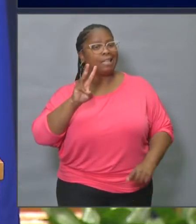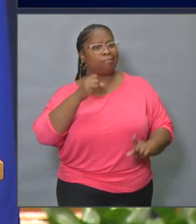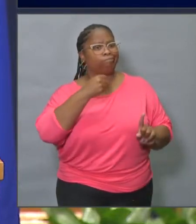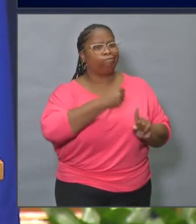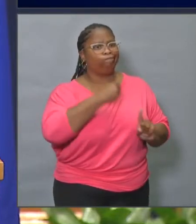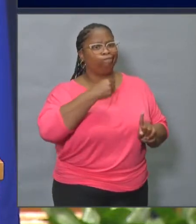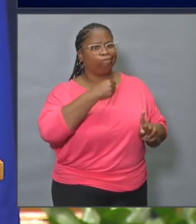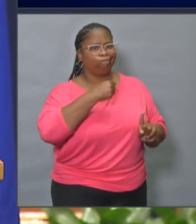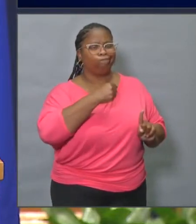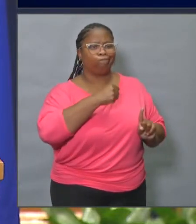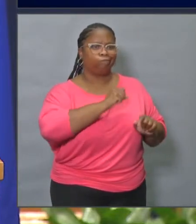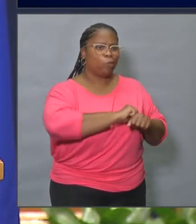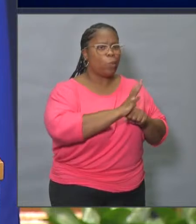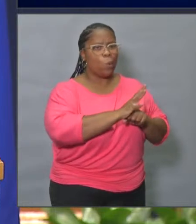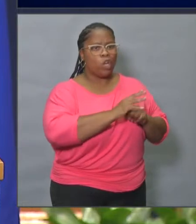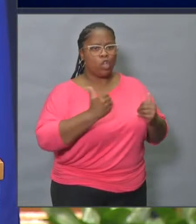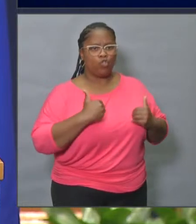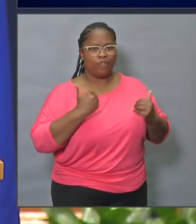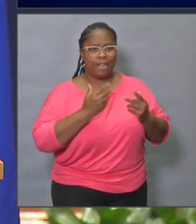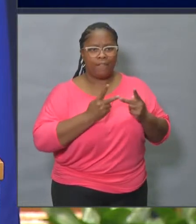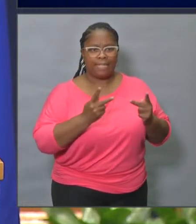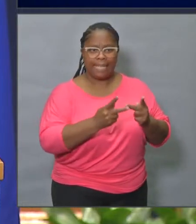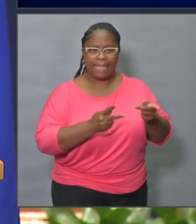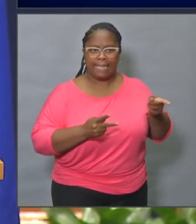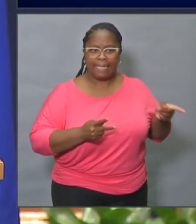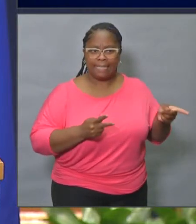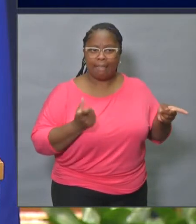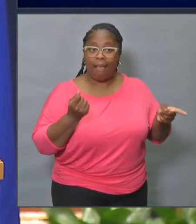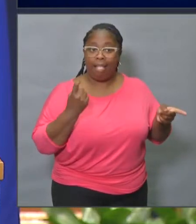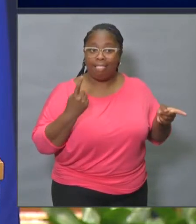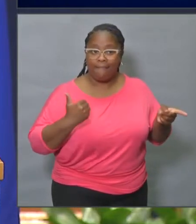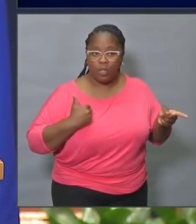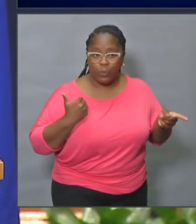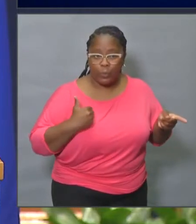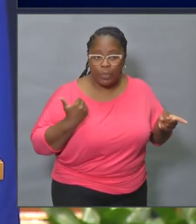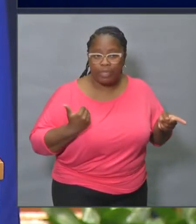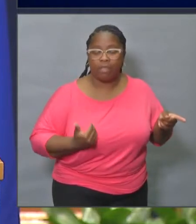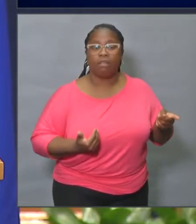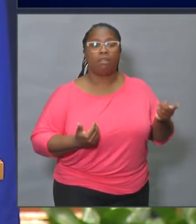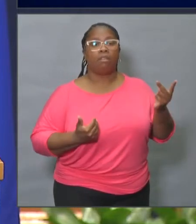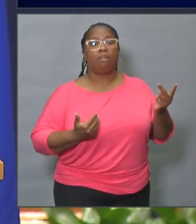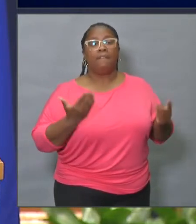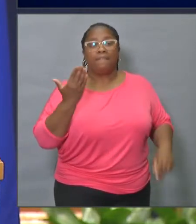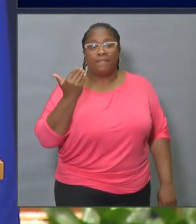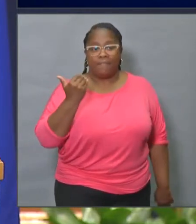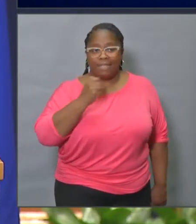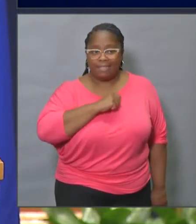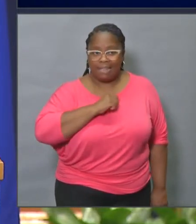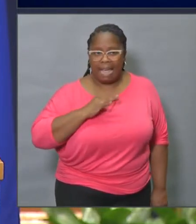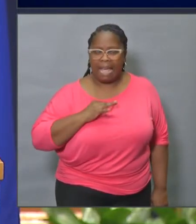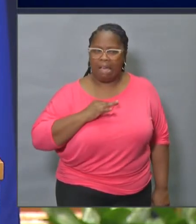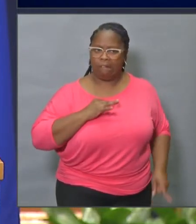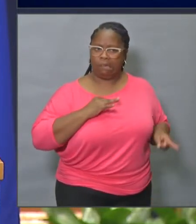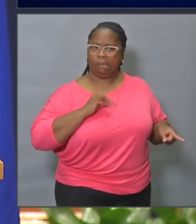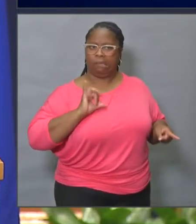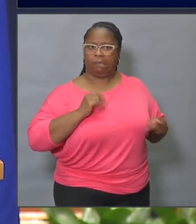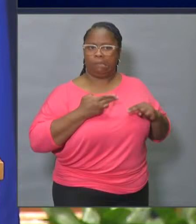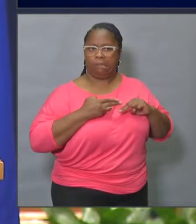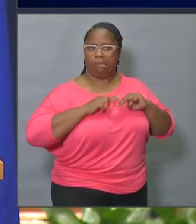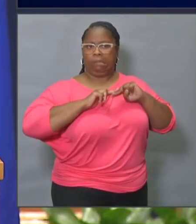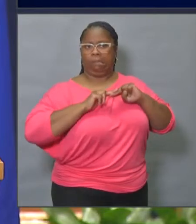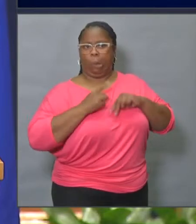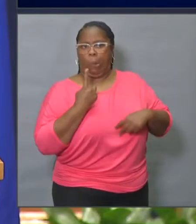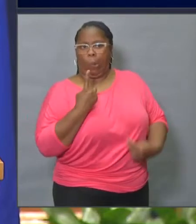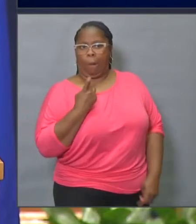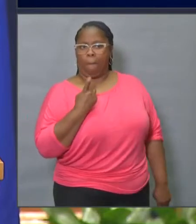juvenile facilities. This includes 11 among youth and 15 among staff. That's an increase of 1 from the last